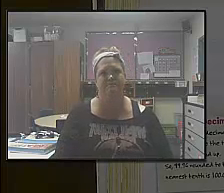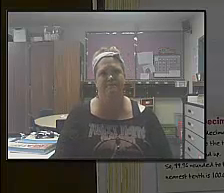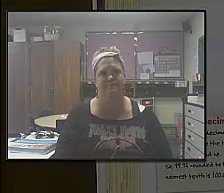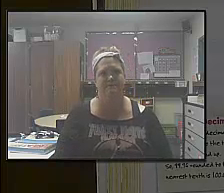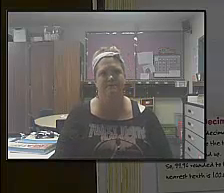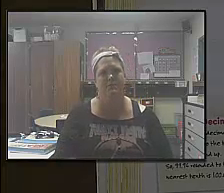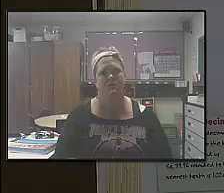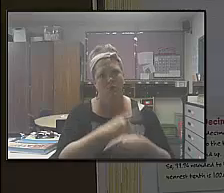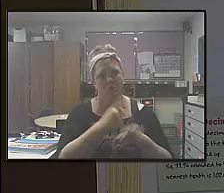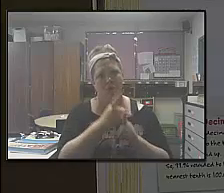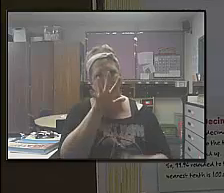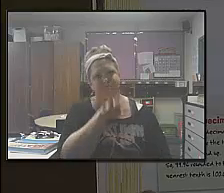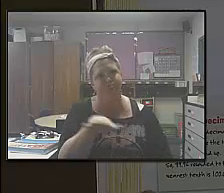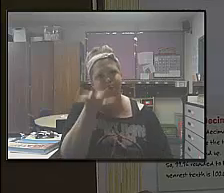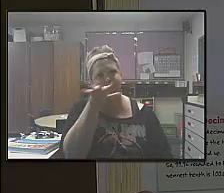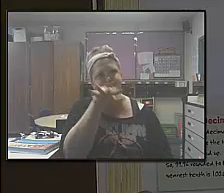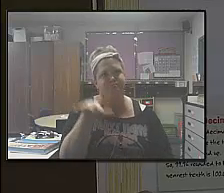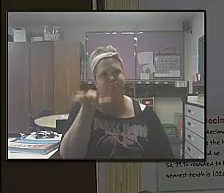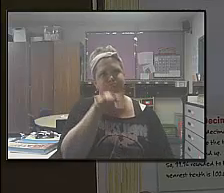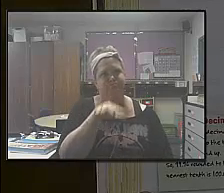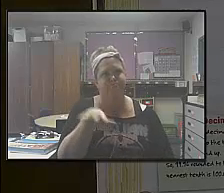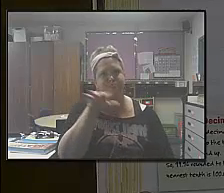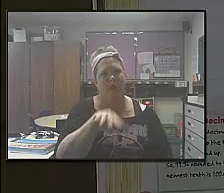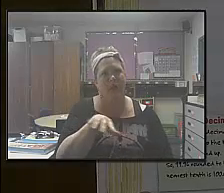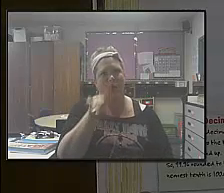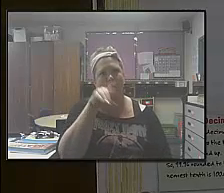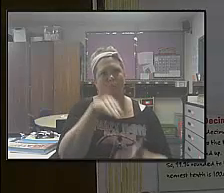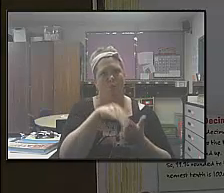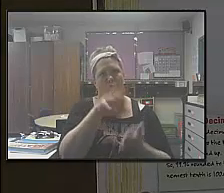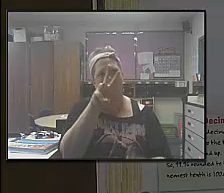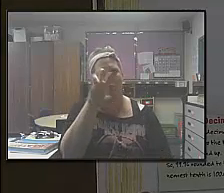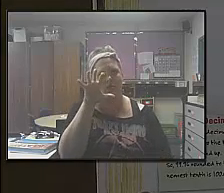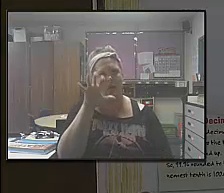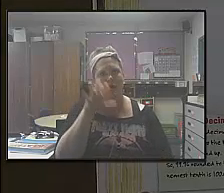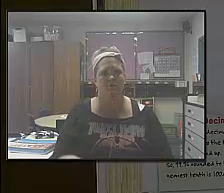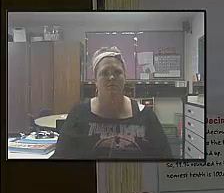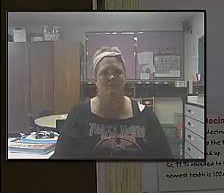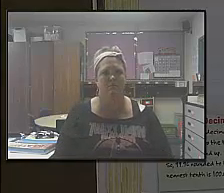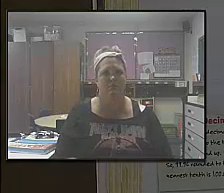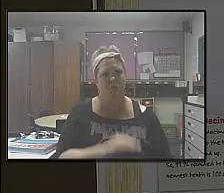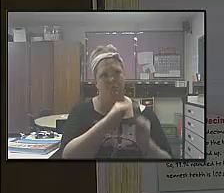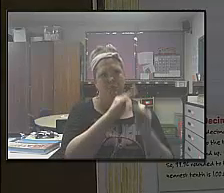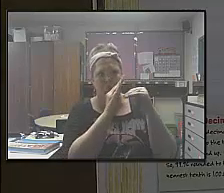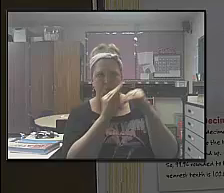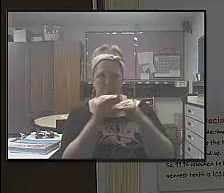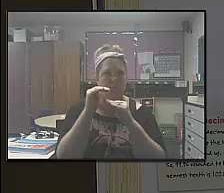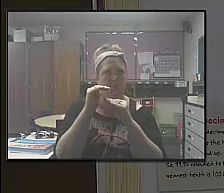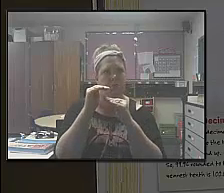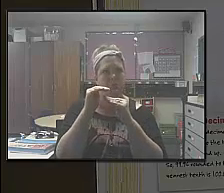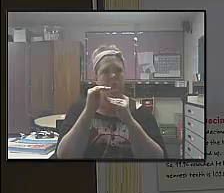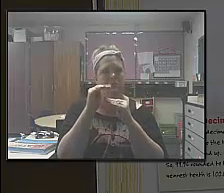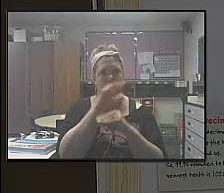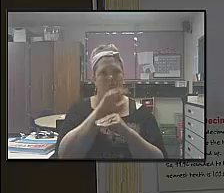16. decimals. So our product is about, or our number squiggly one. equal sign, And 9